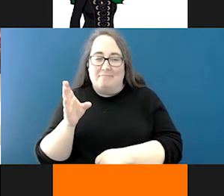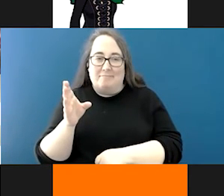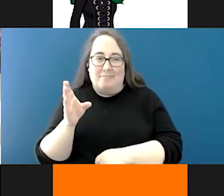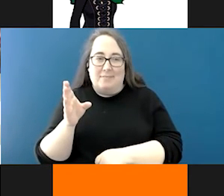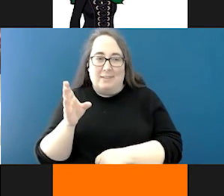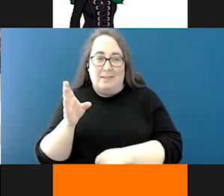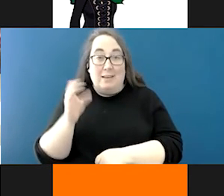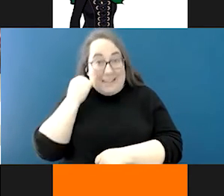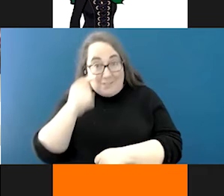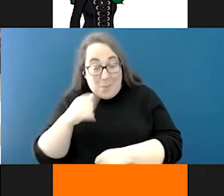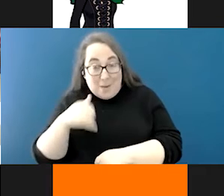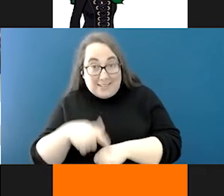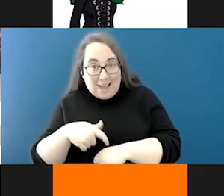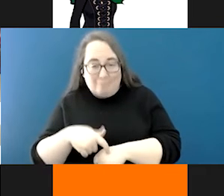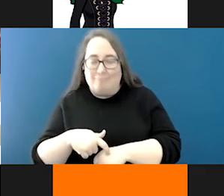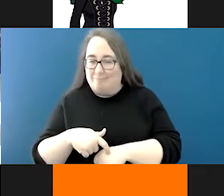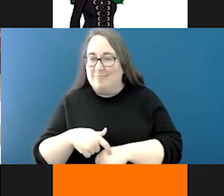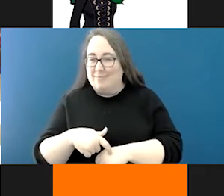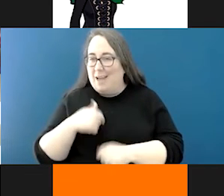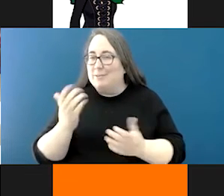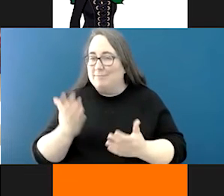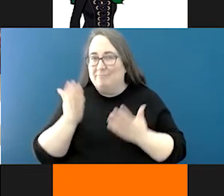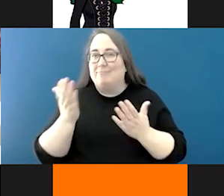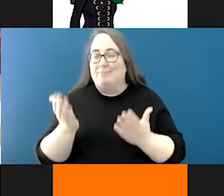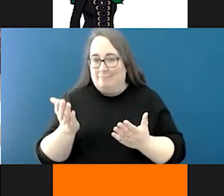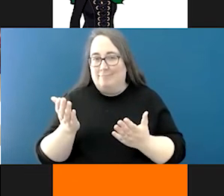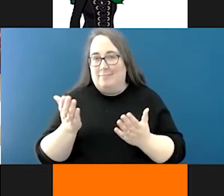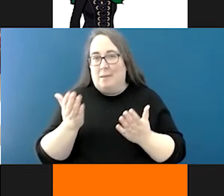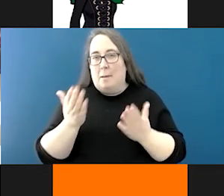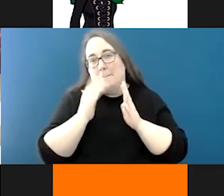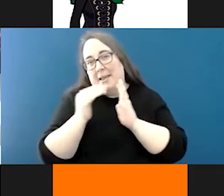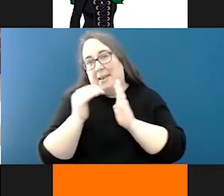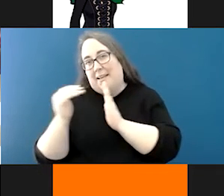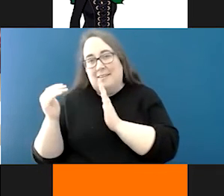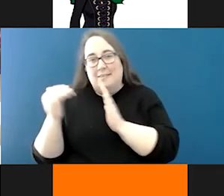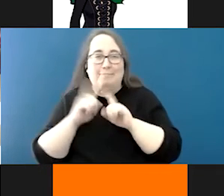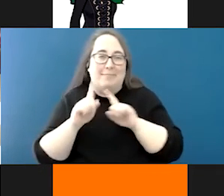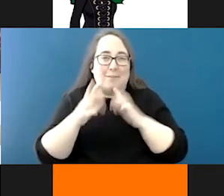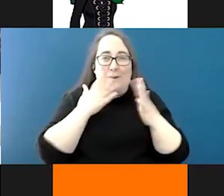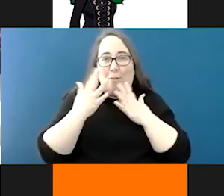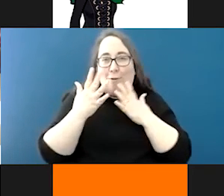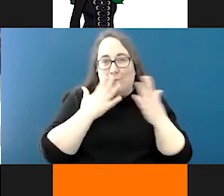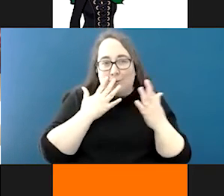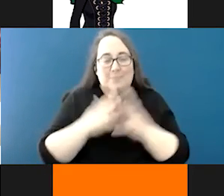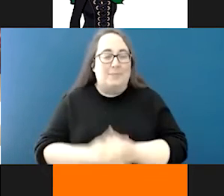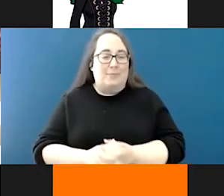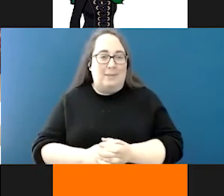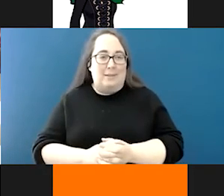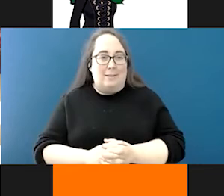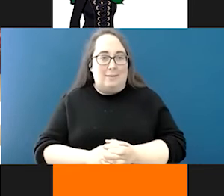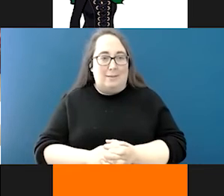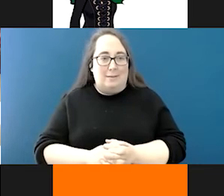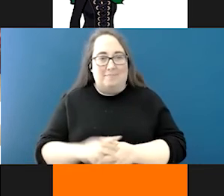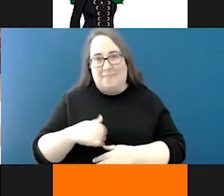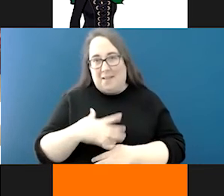if you have the time as well, I definitely would recommend painting your mask different colors. I happen to favor